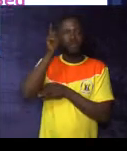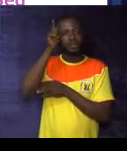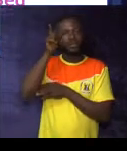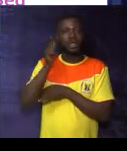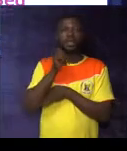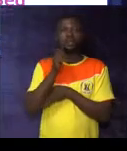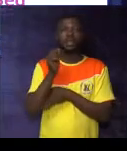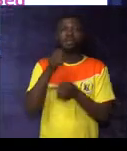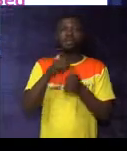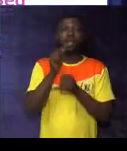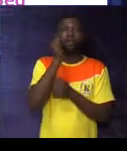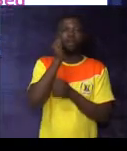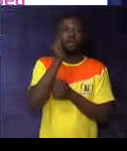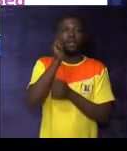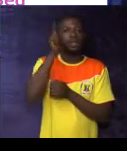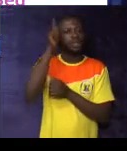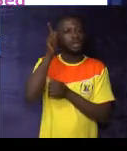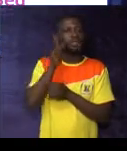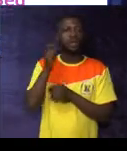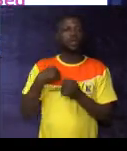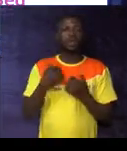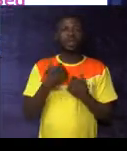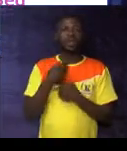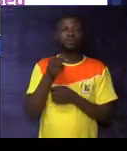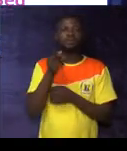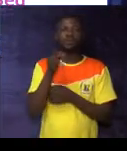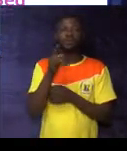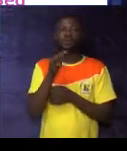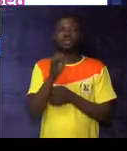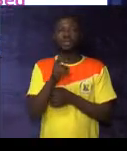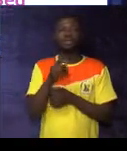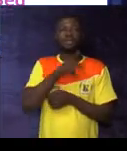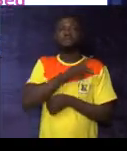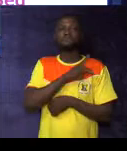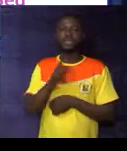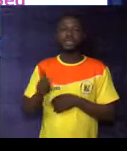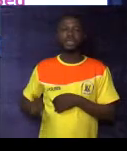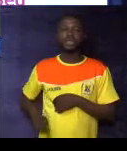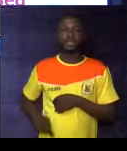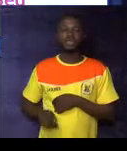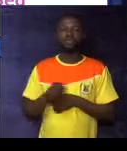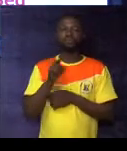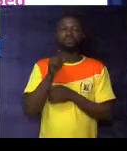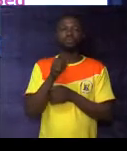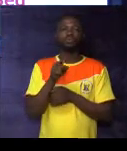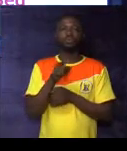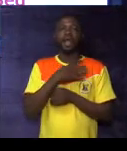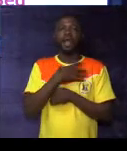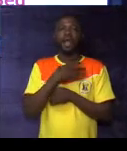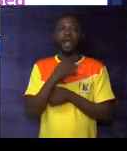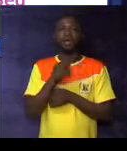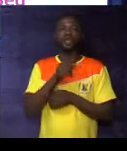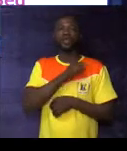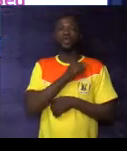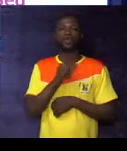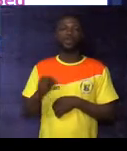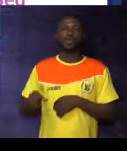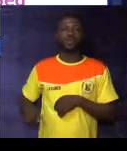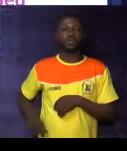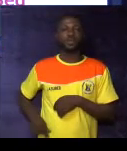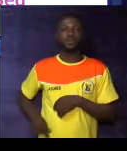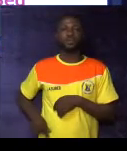gender. Going to the feminine gender, we have hostess, princess, you,